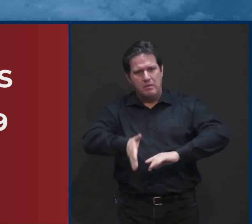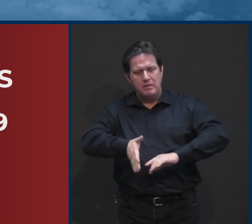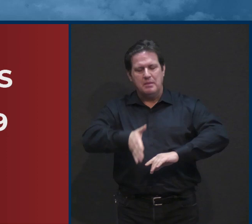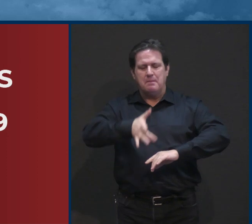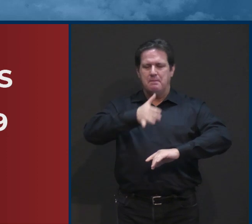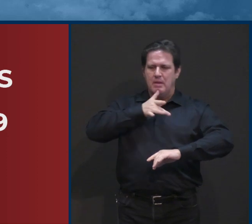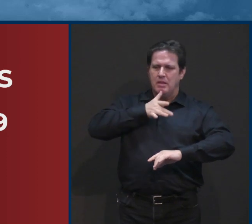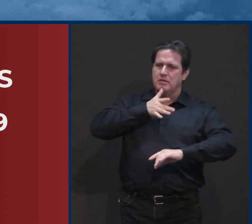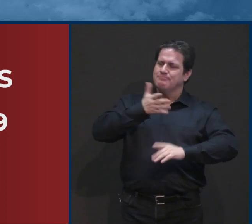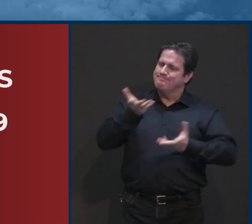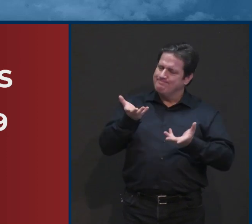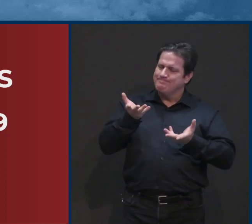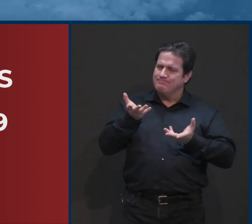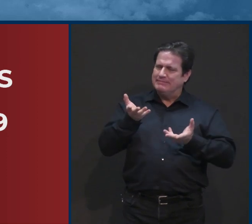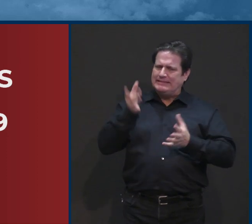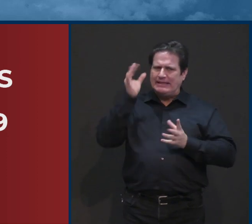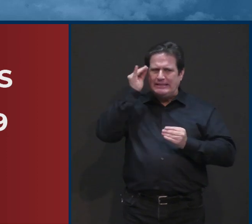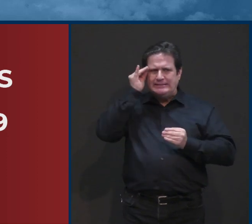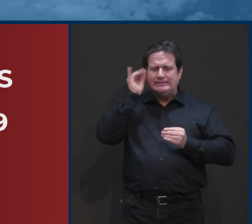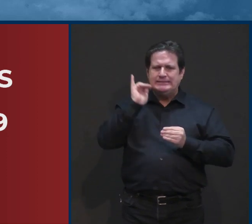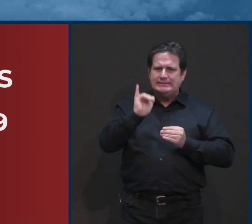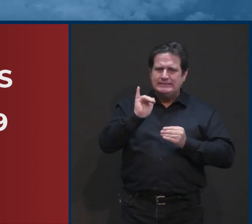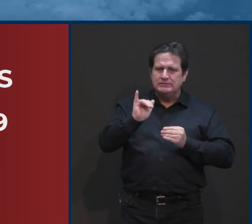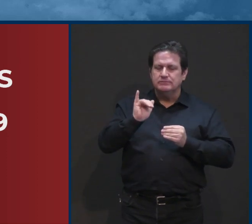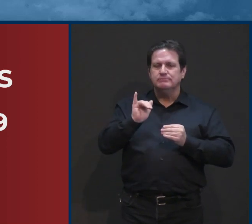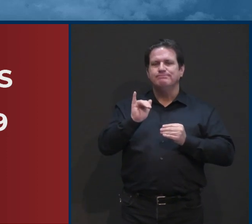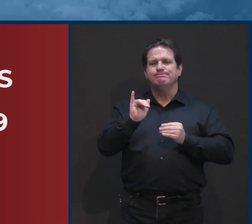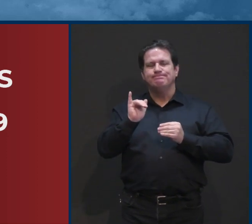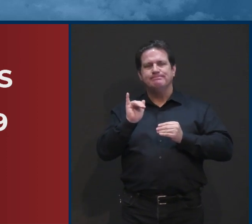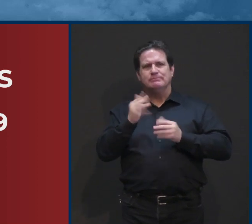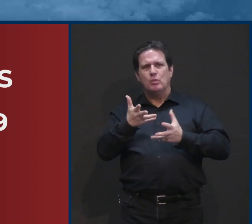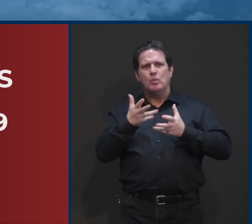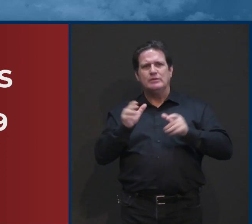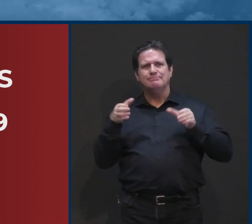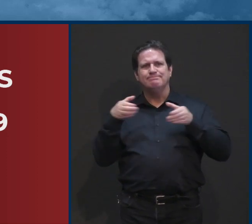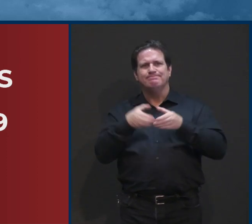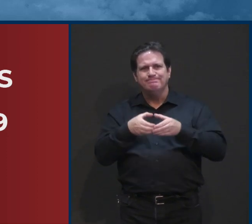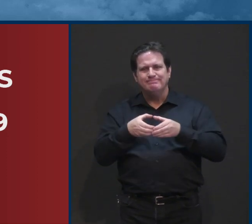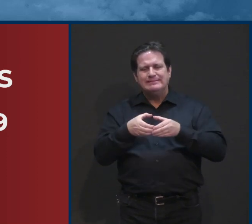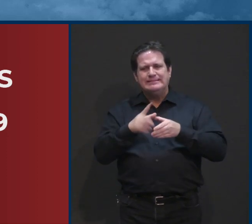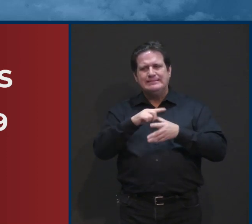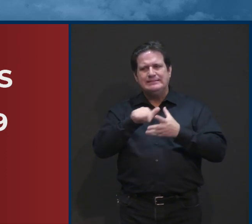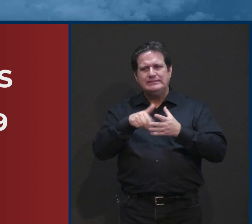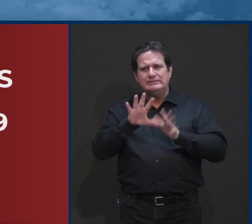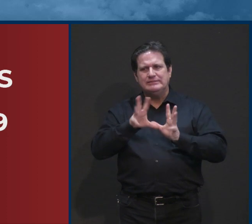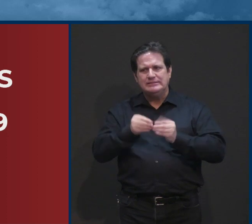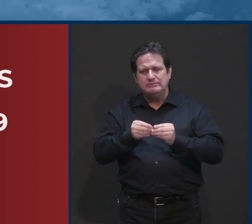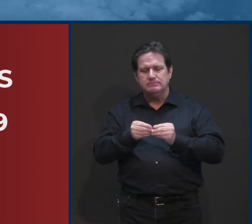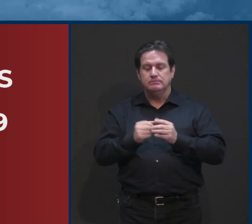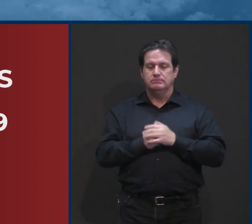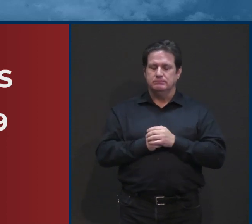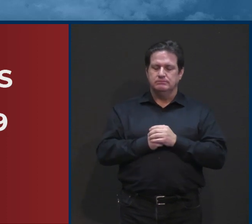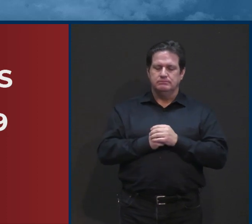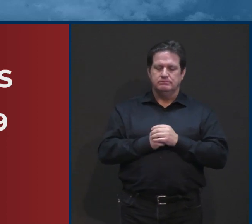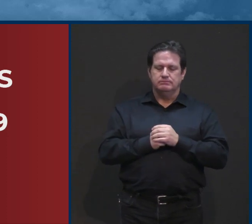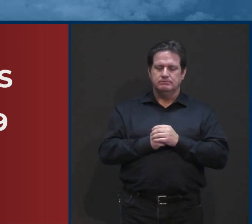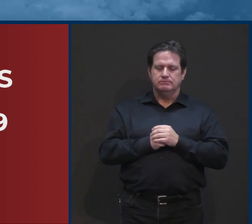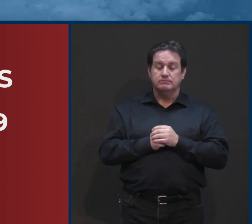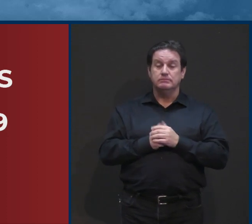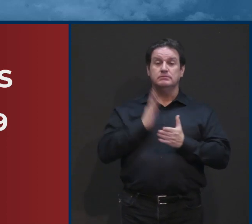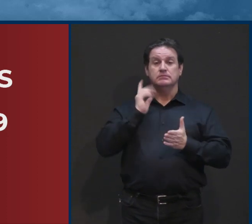mother. We all ought to think about that as you move into your plans. We do know, we'll talk about it,